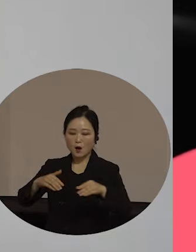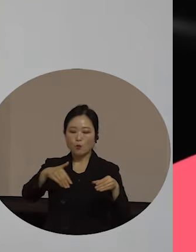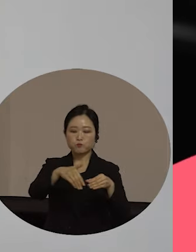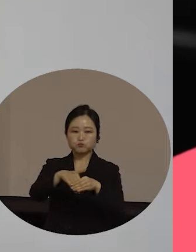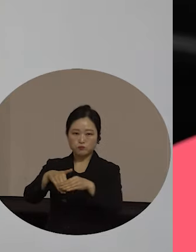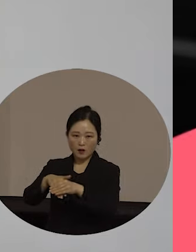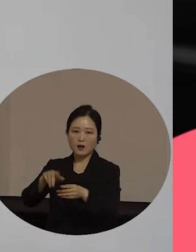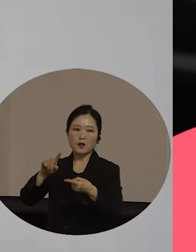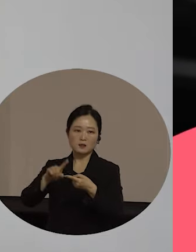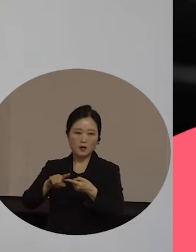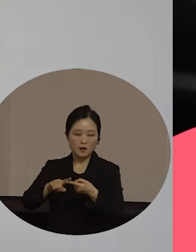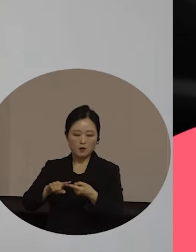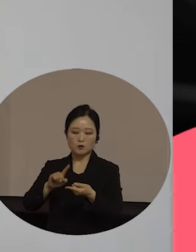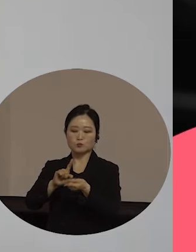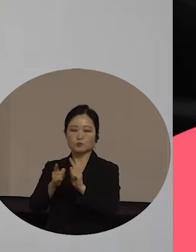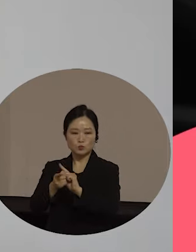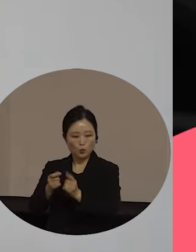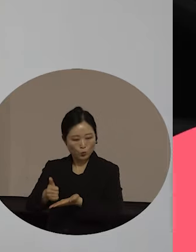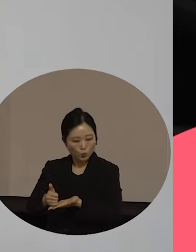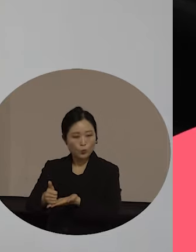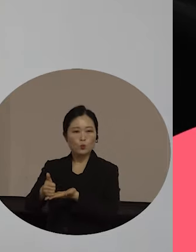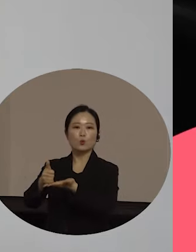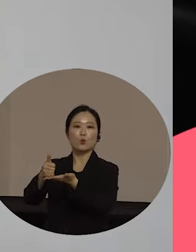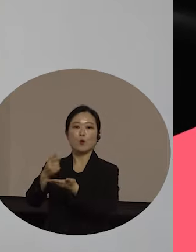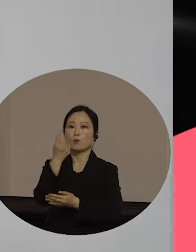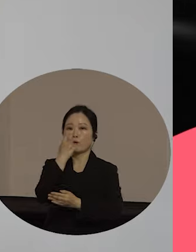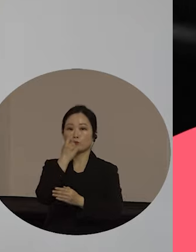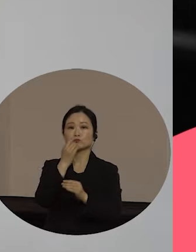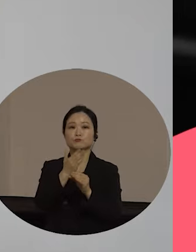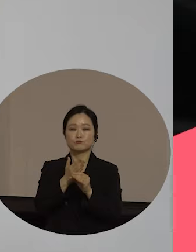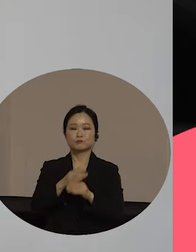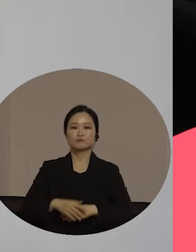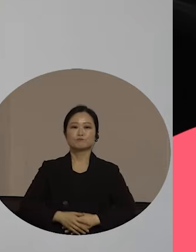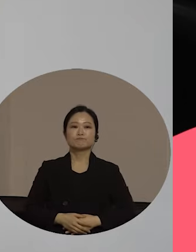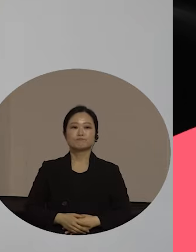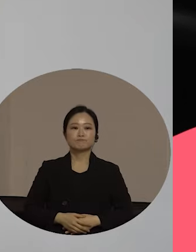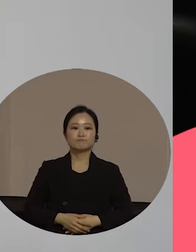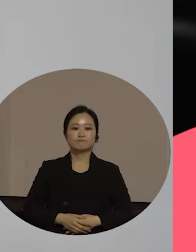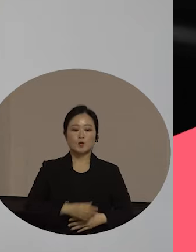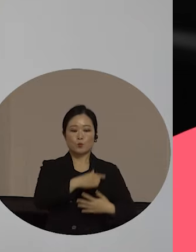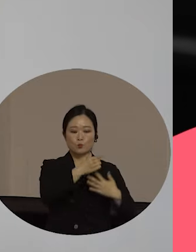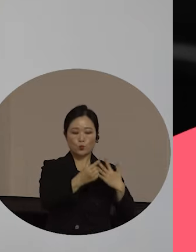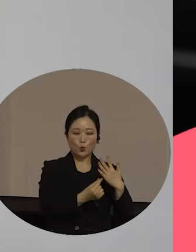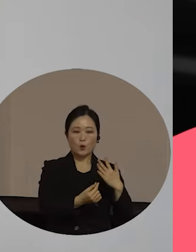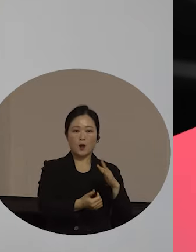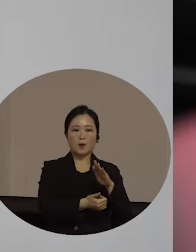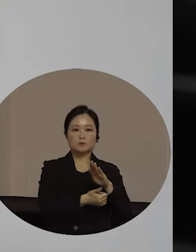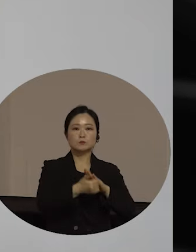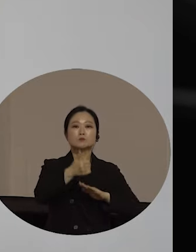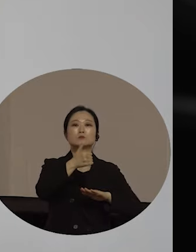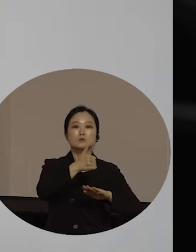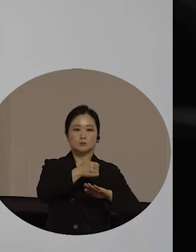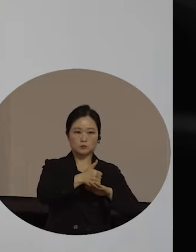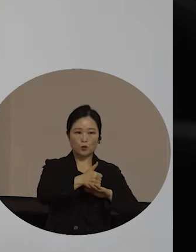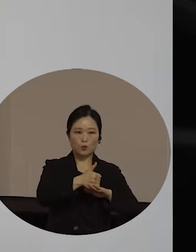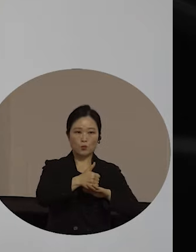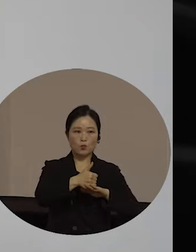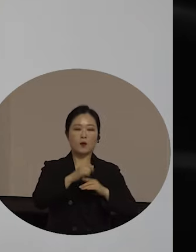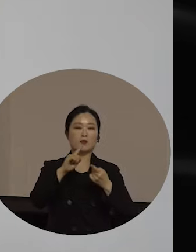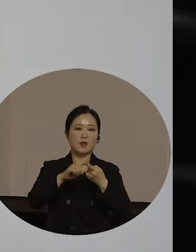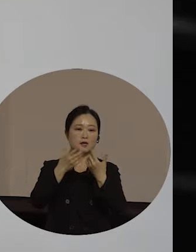So we looked at some examples of successful programs, initiatives, and organizations in the US that